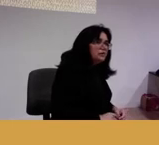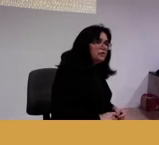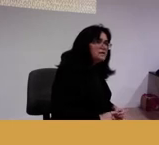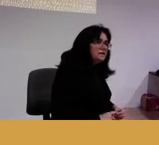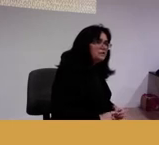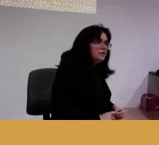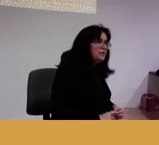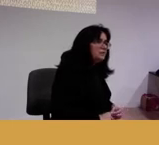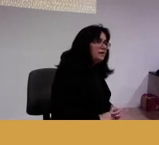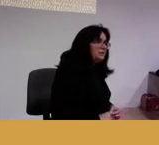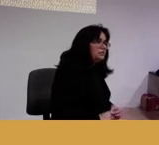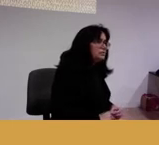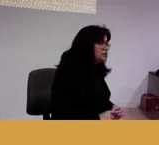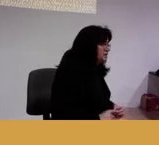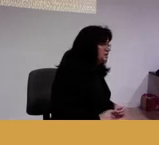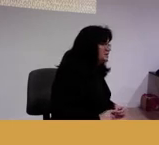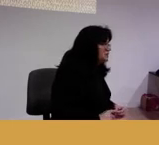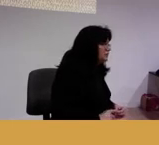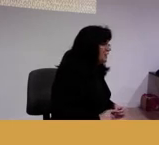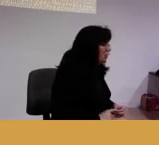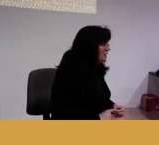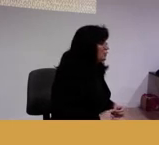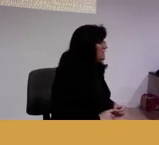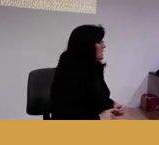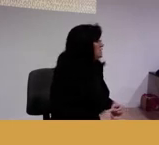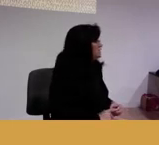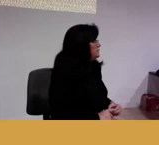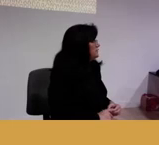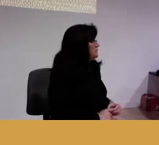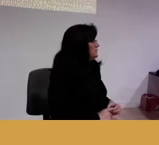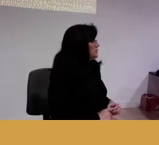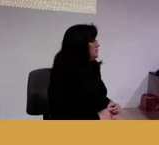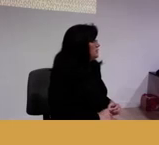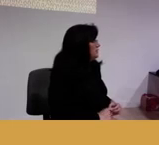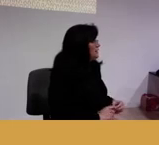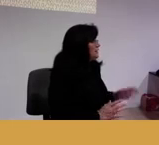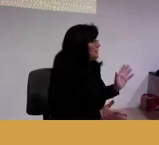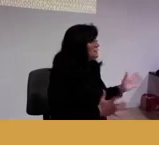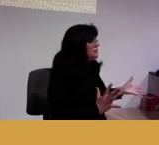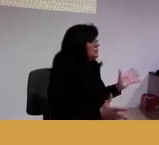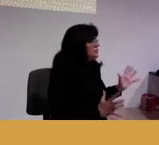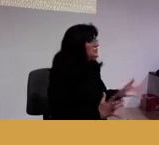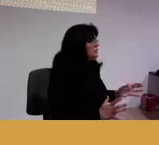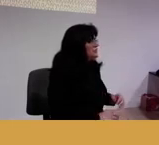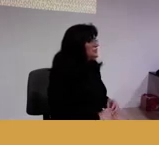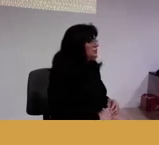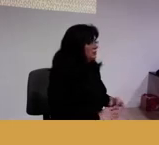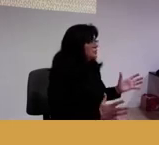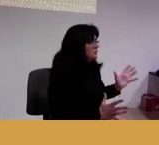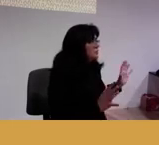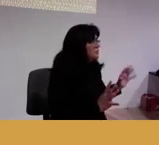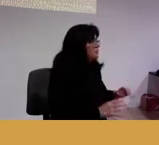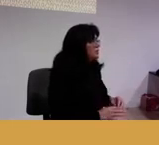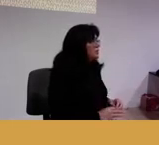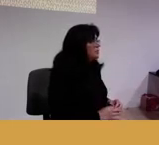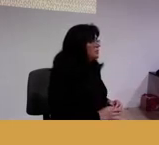I don't really see the value in Aboriginal studies. Like, why don't we have, and they'd use various terms,